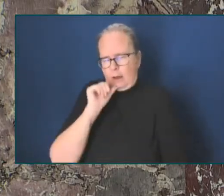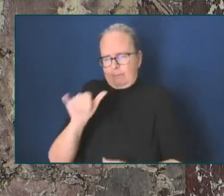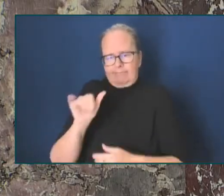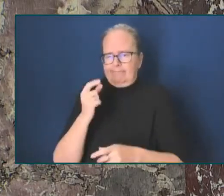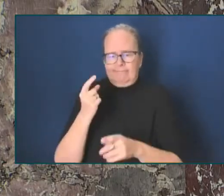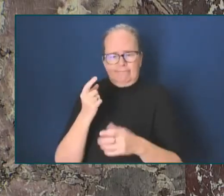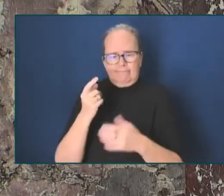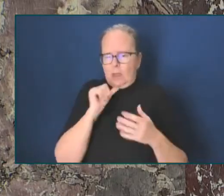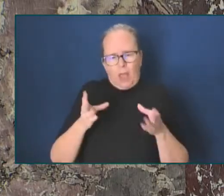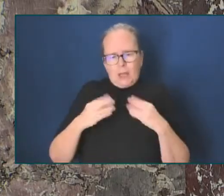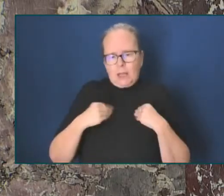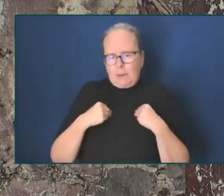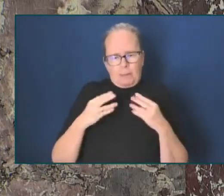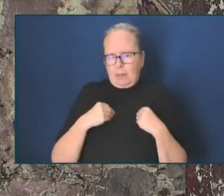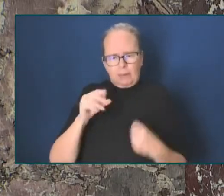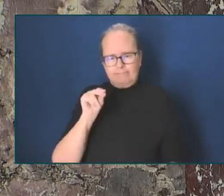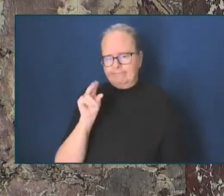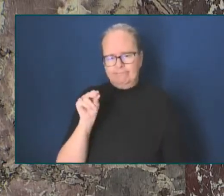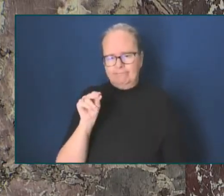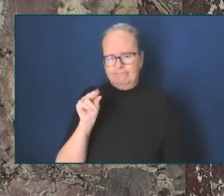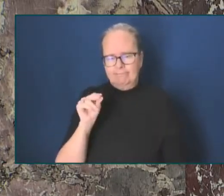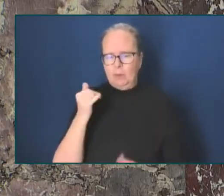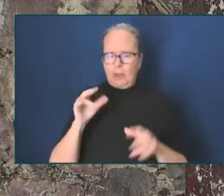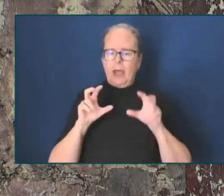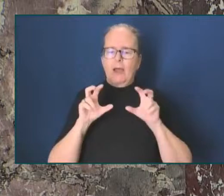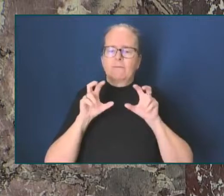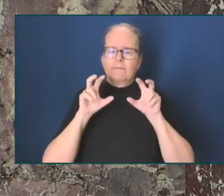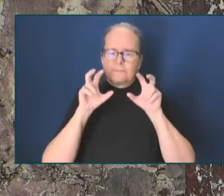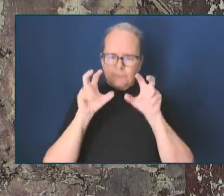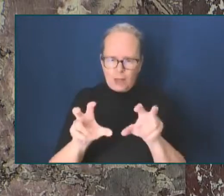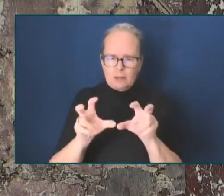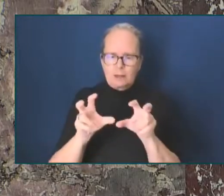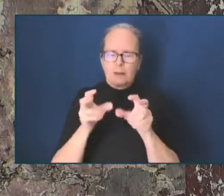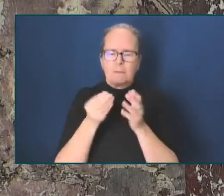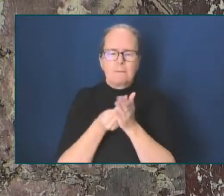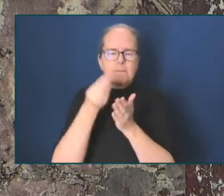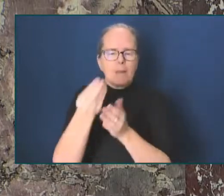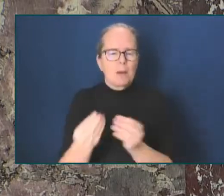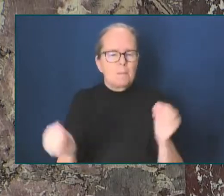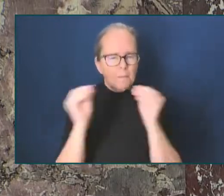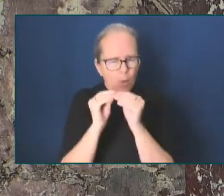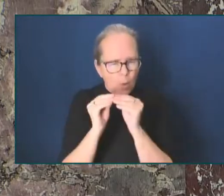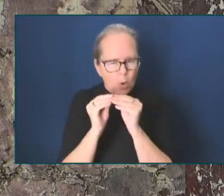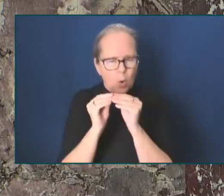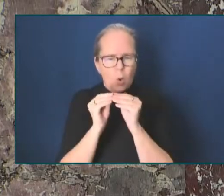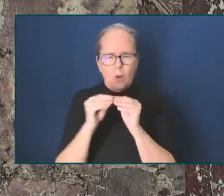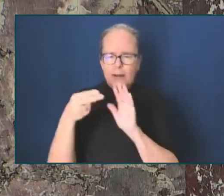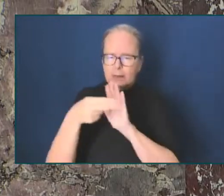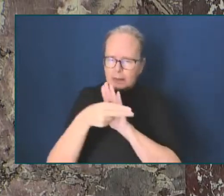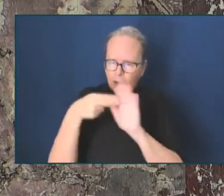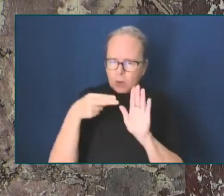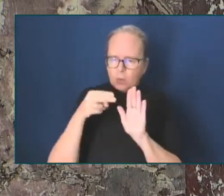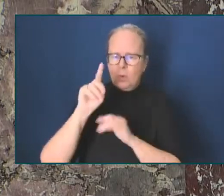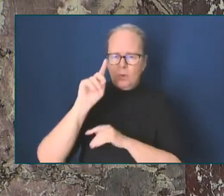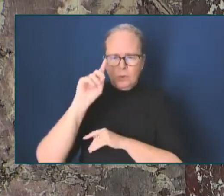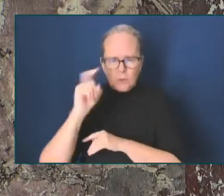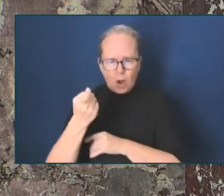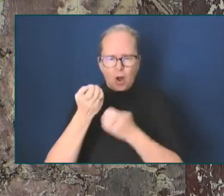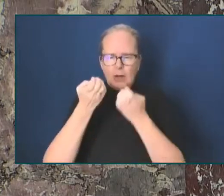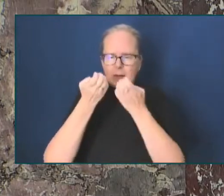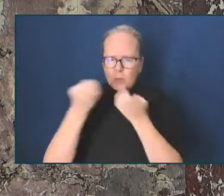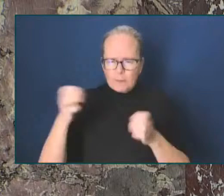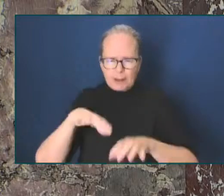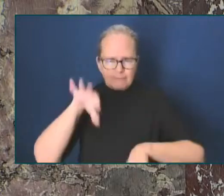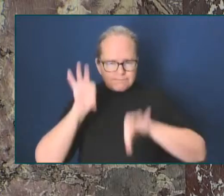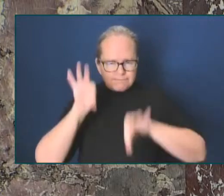diagnostic equipment across the province. We're investing $10.1 million to hire 25 new oncology physicians. We